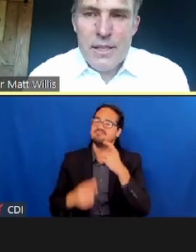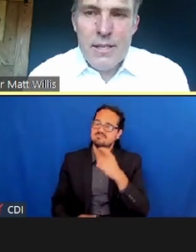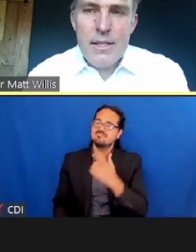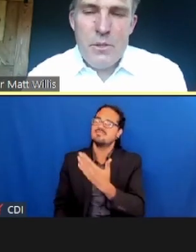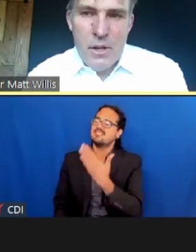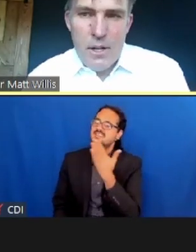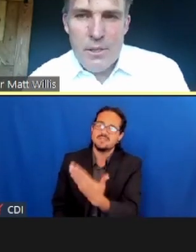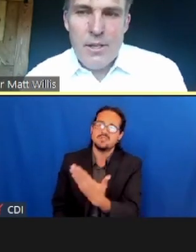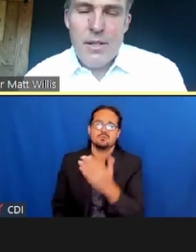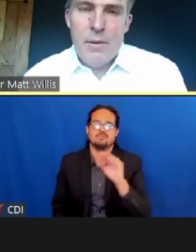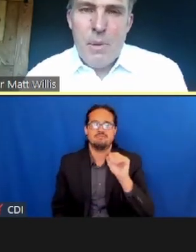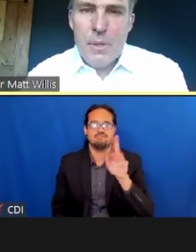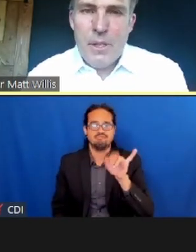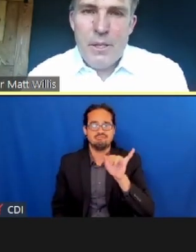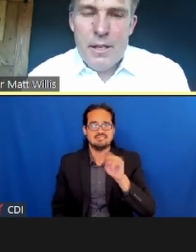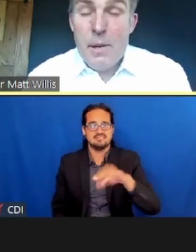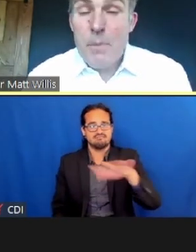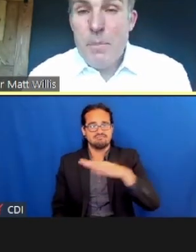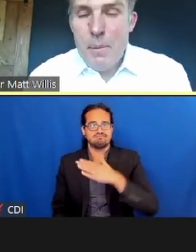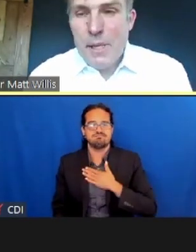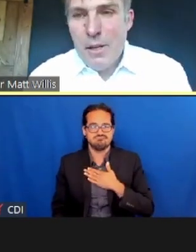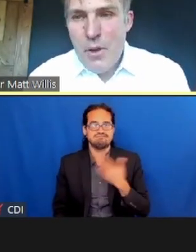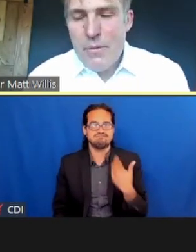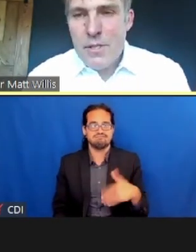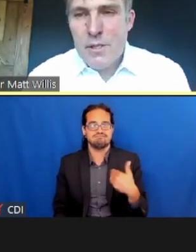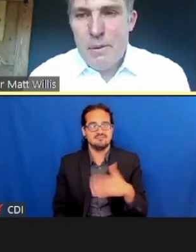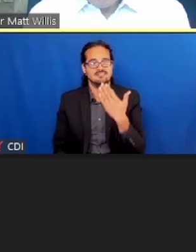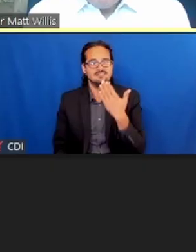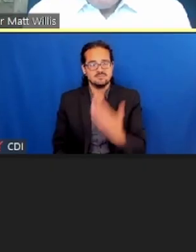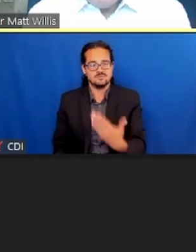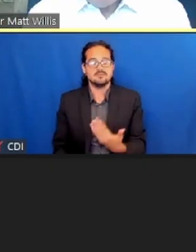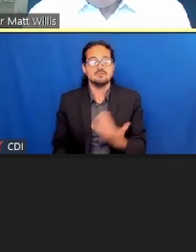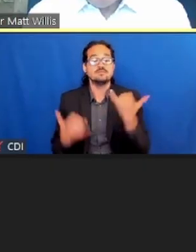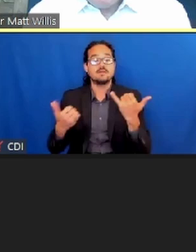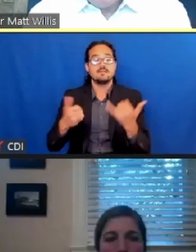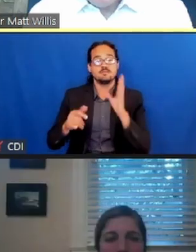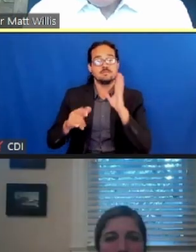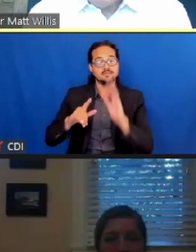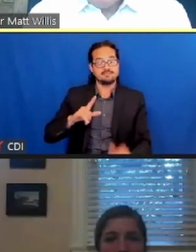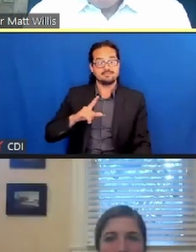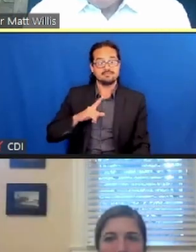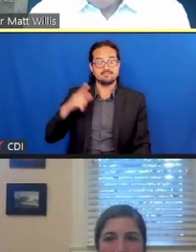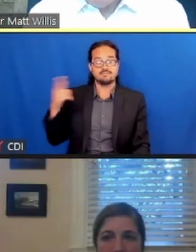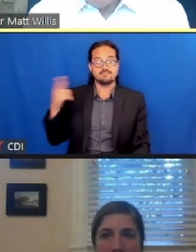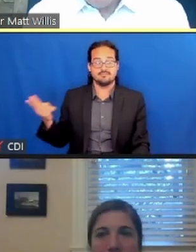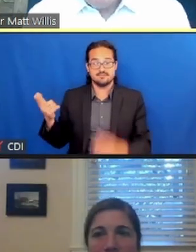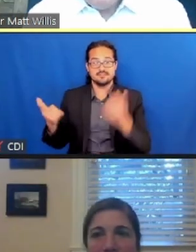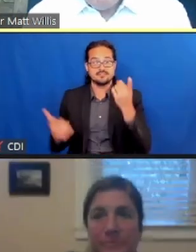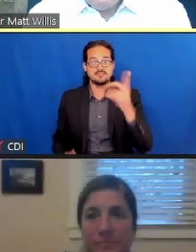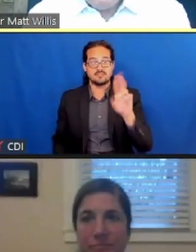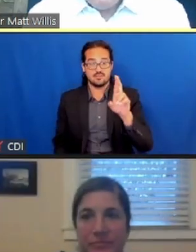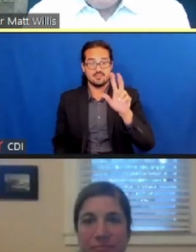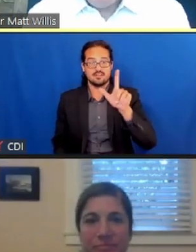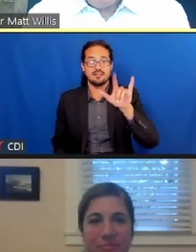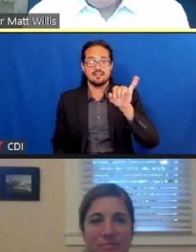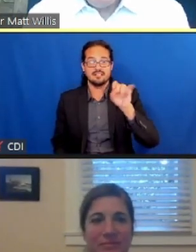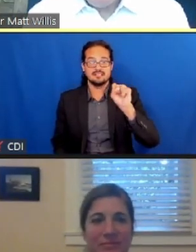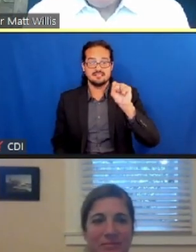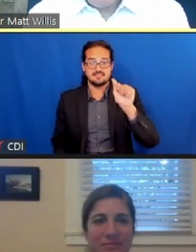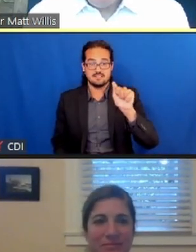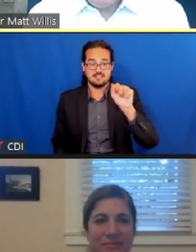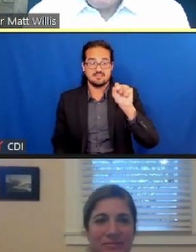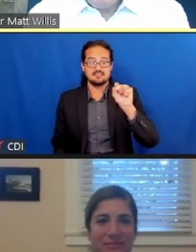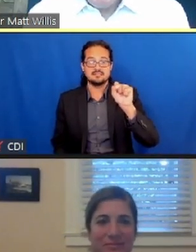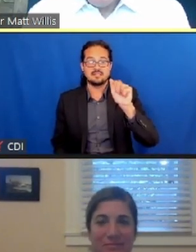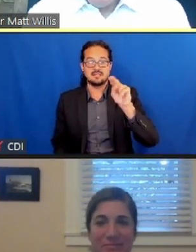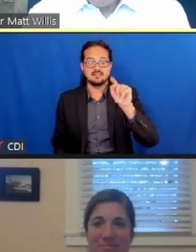Dr. Lisa Santora, Deputy Public Health Officer, who's just been an amazing asset to us as